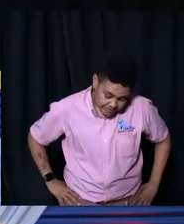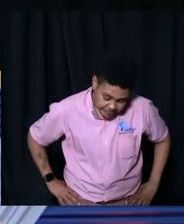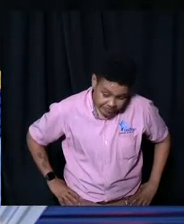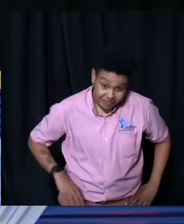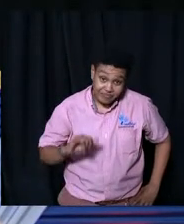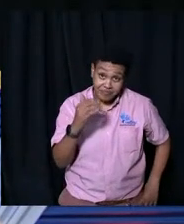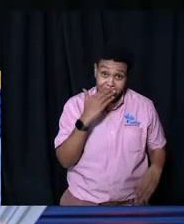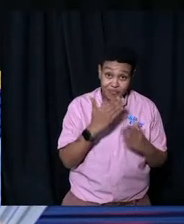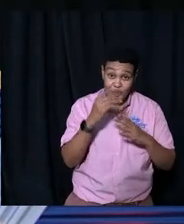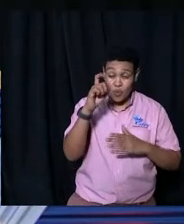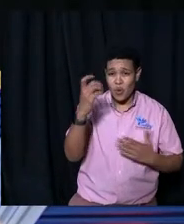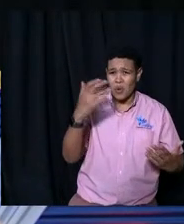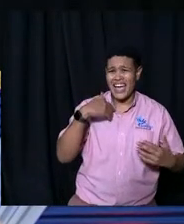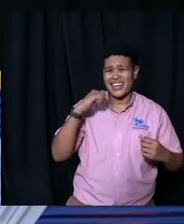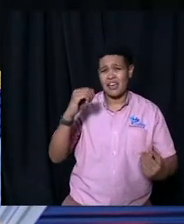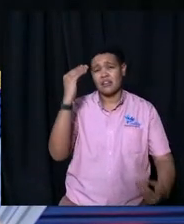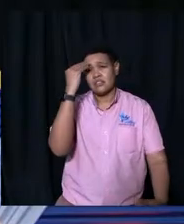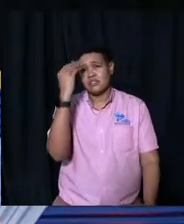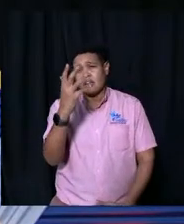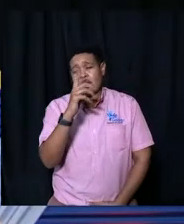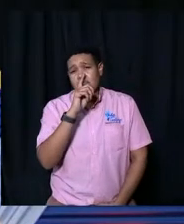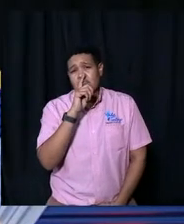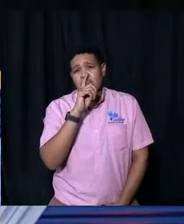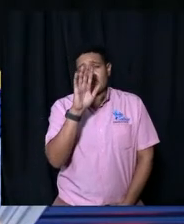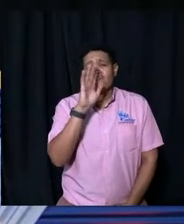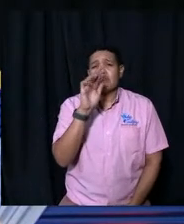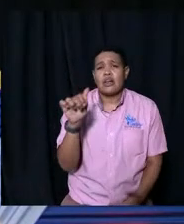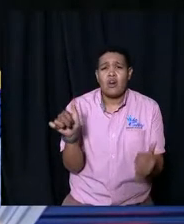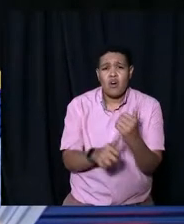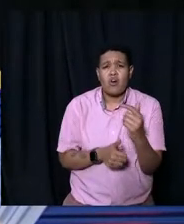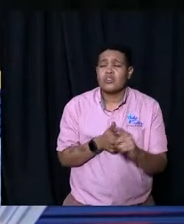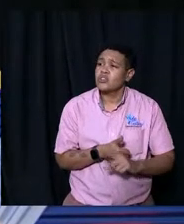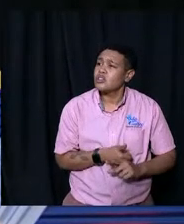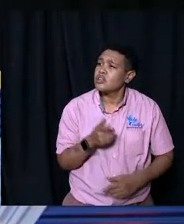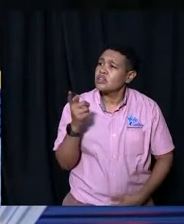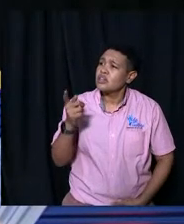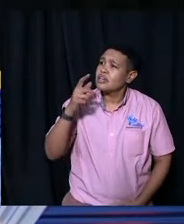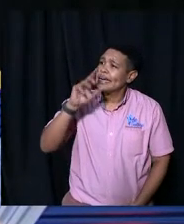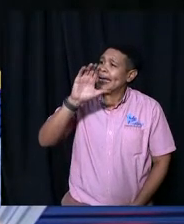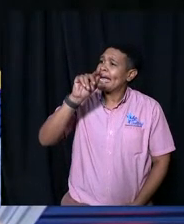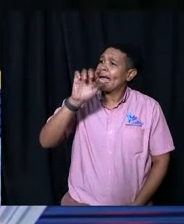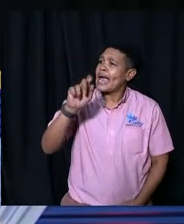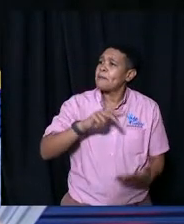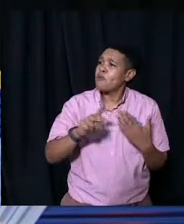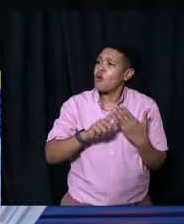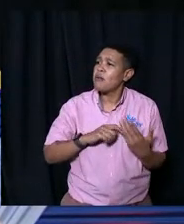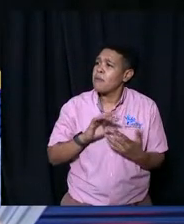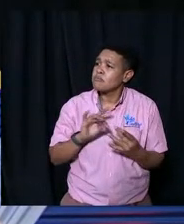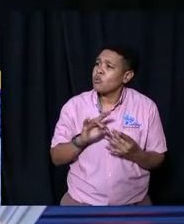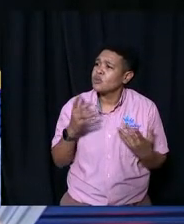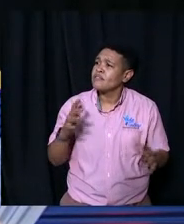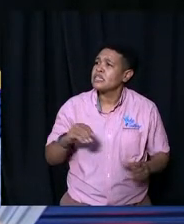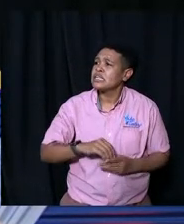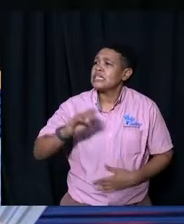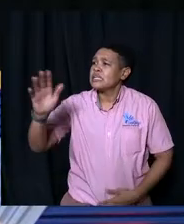So what I can say is that under the CAPE program, which I spoke to in the